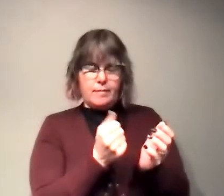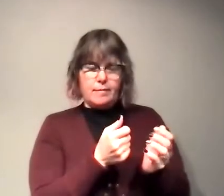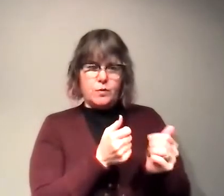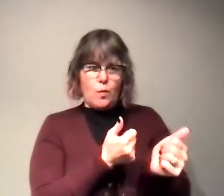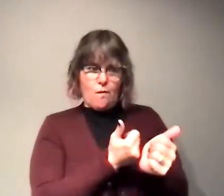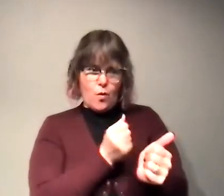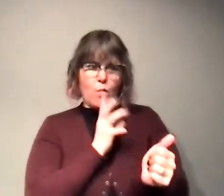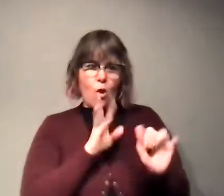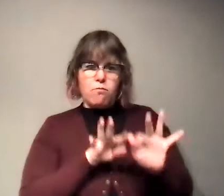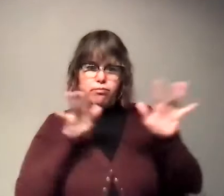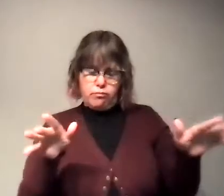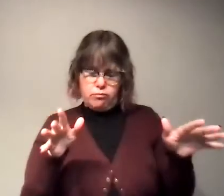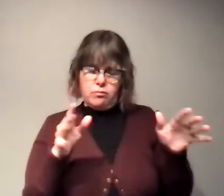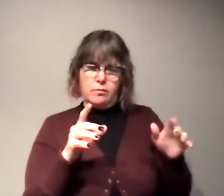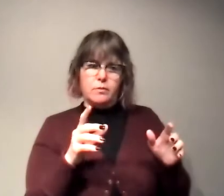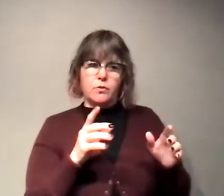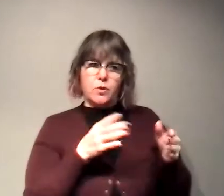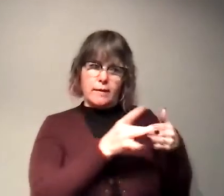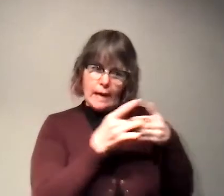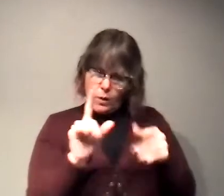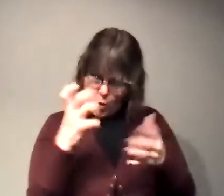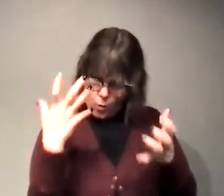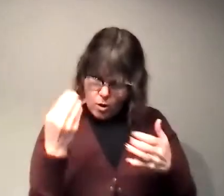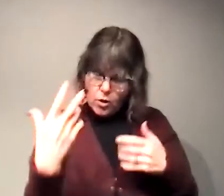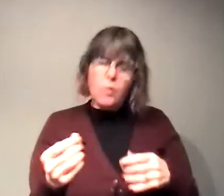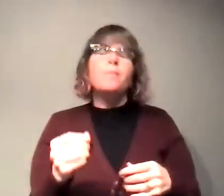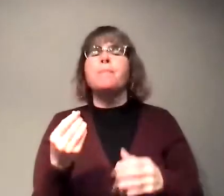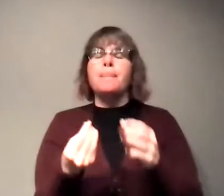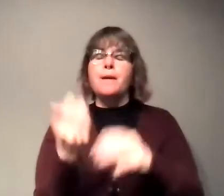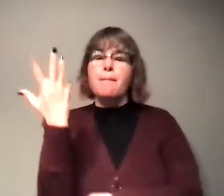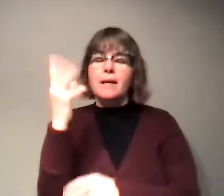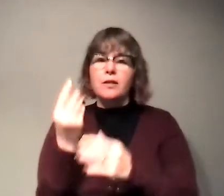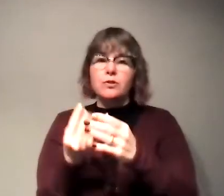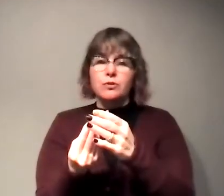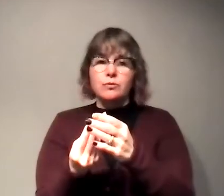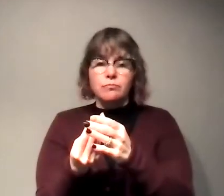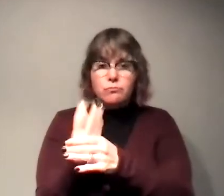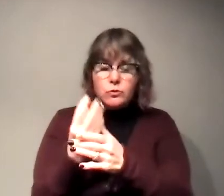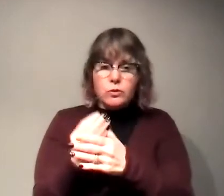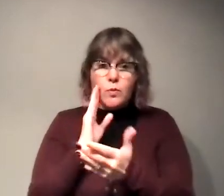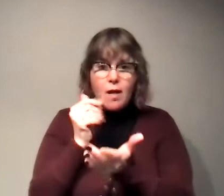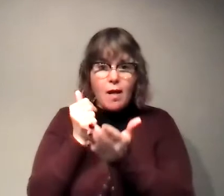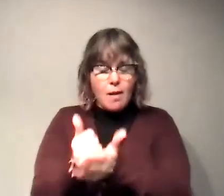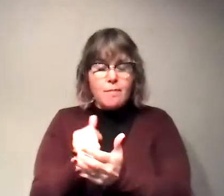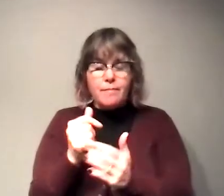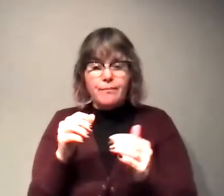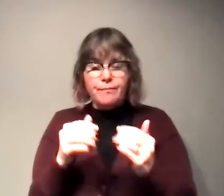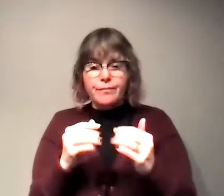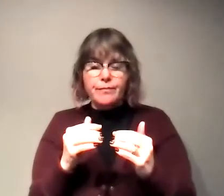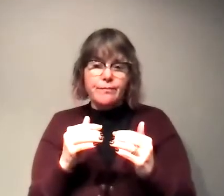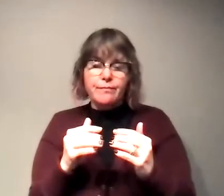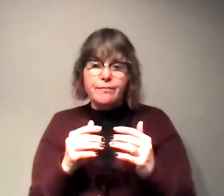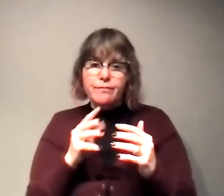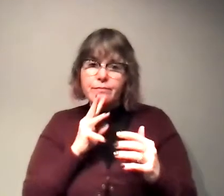water goes there and not where we don't want it to go. But are there plants or trees that make floodplains healthier? Yes, there are many